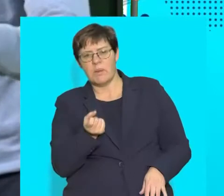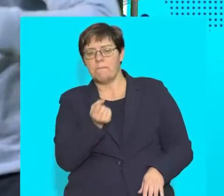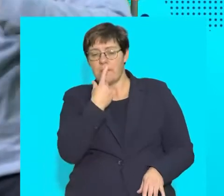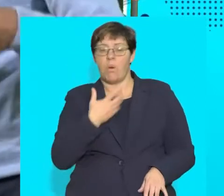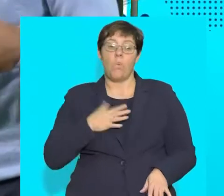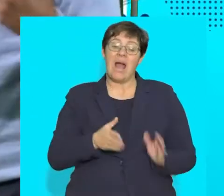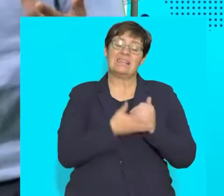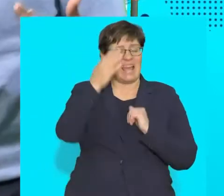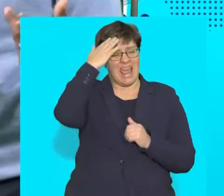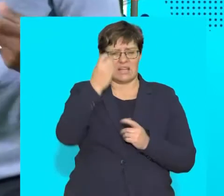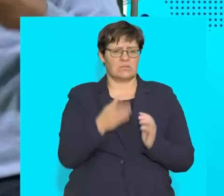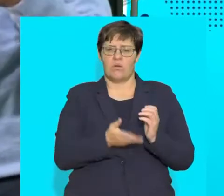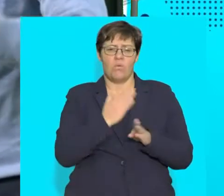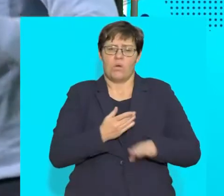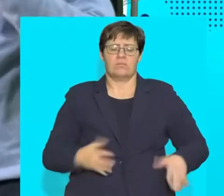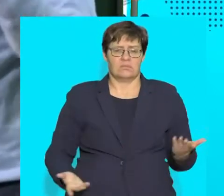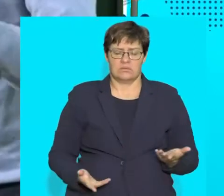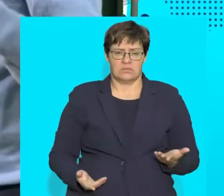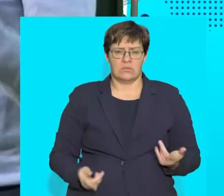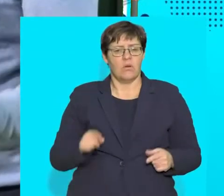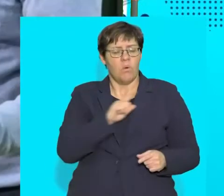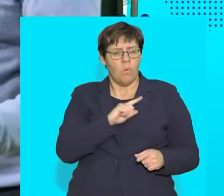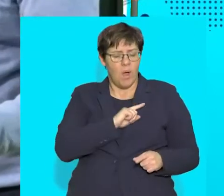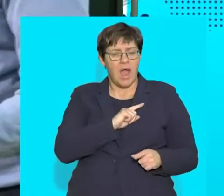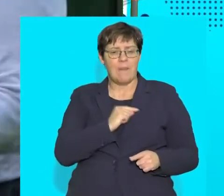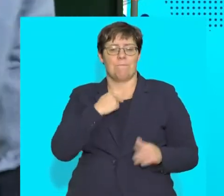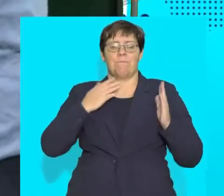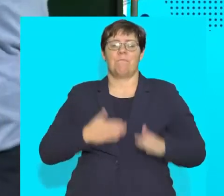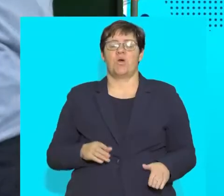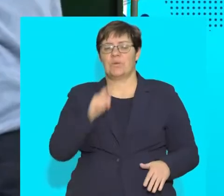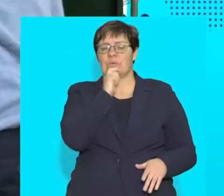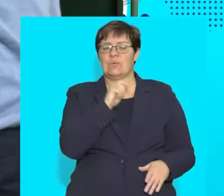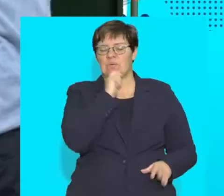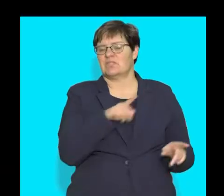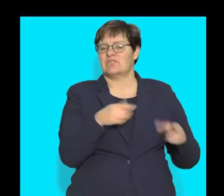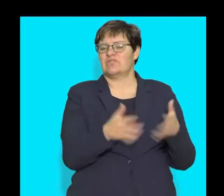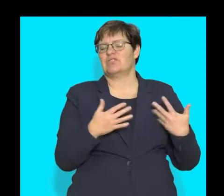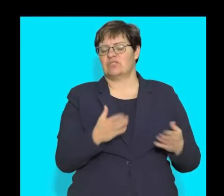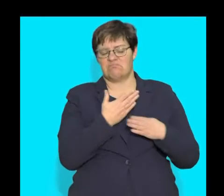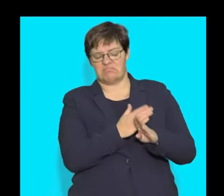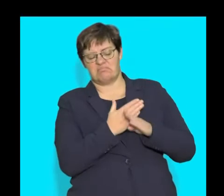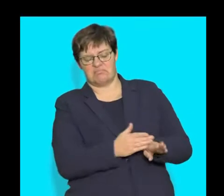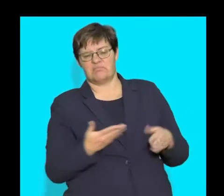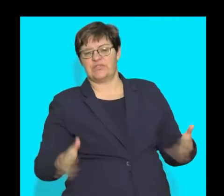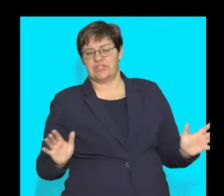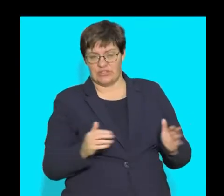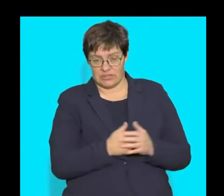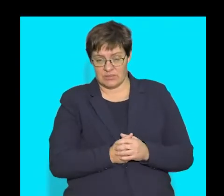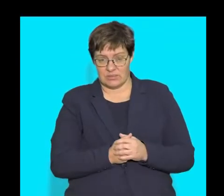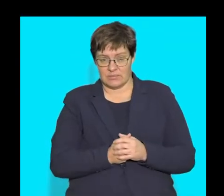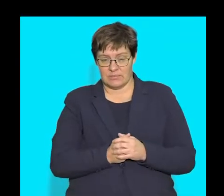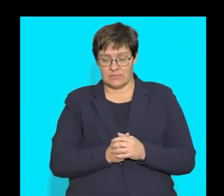take that for a headache, it's not going to have the same effect because you've built up some form of resistance to